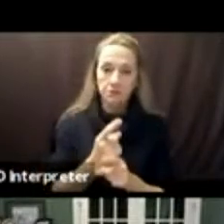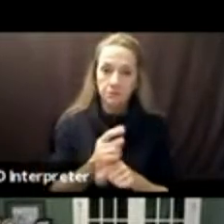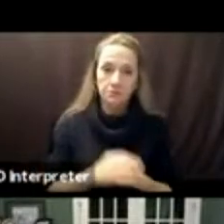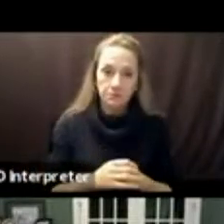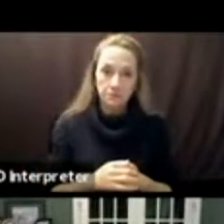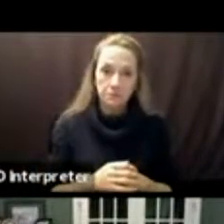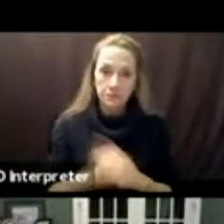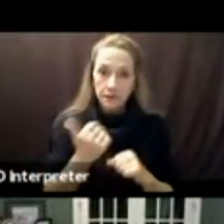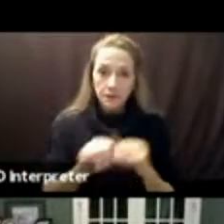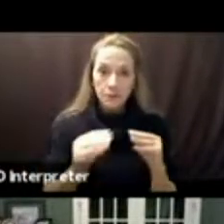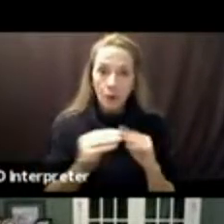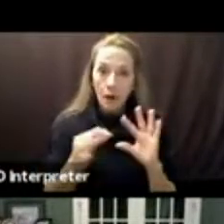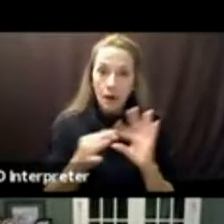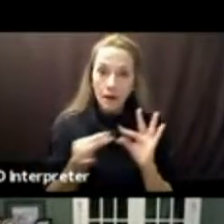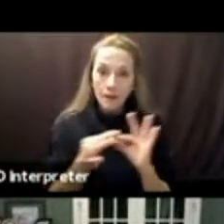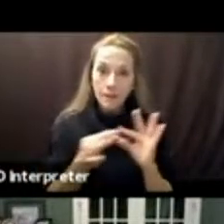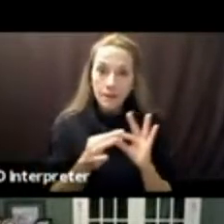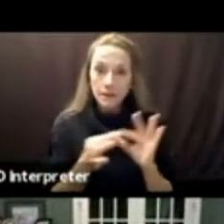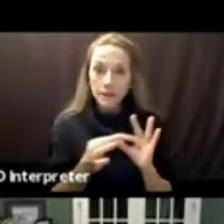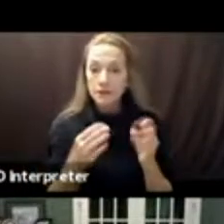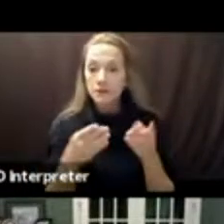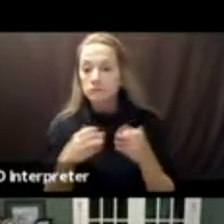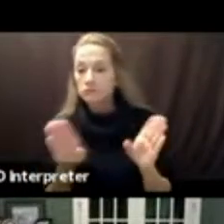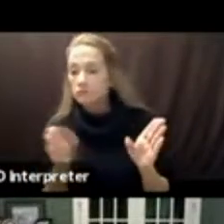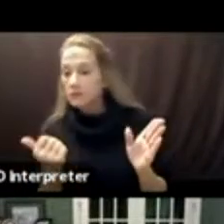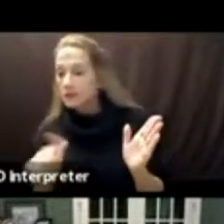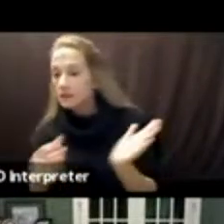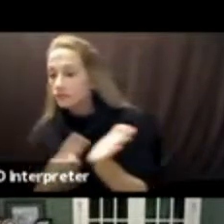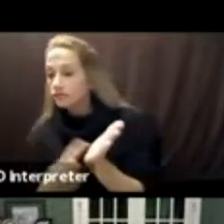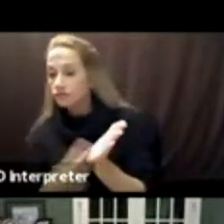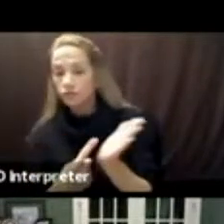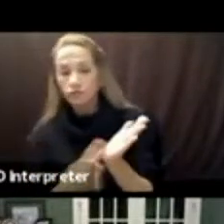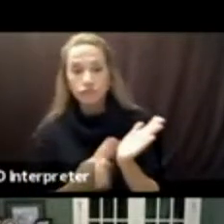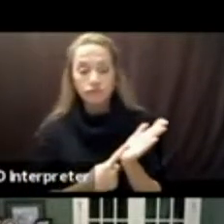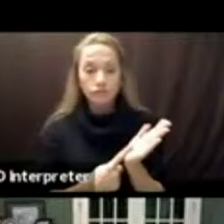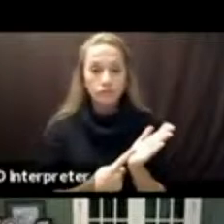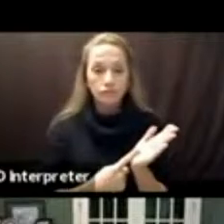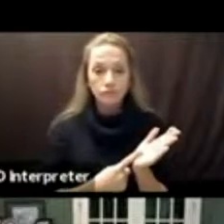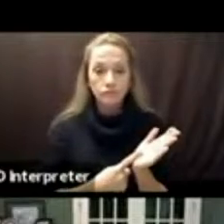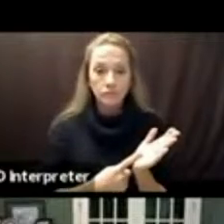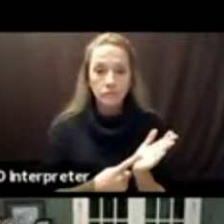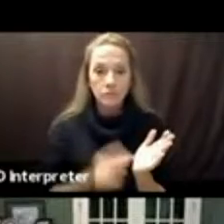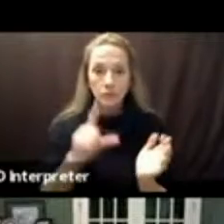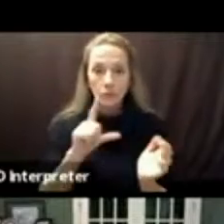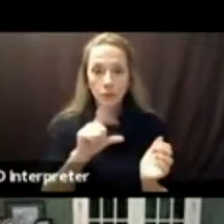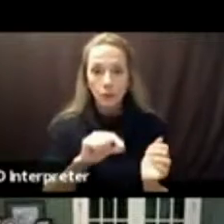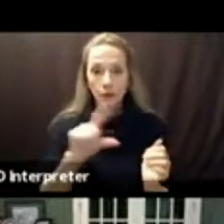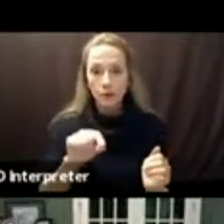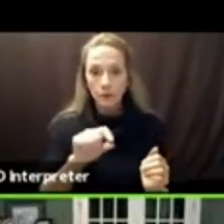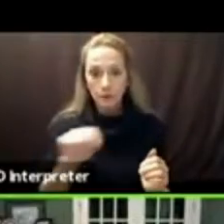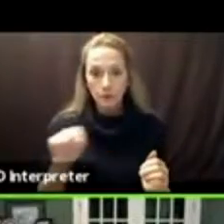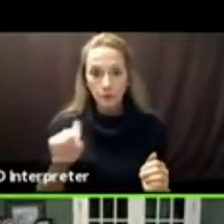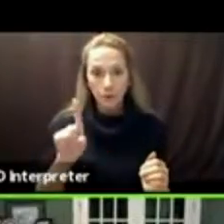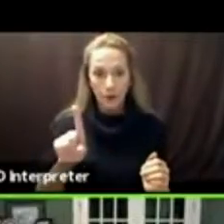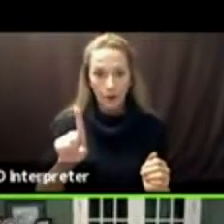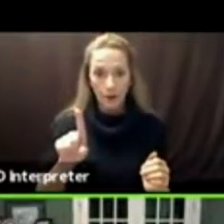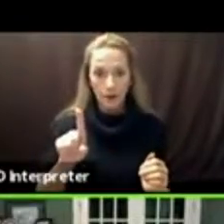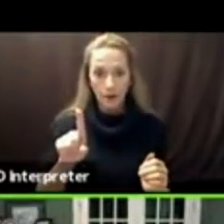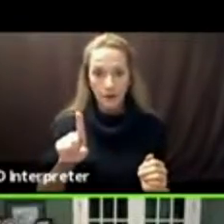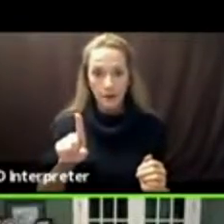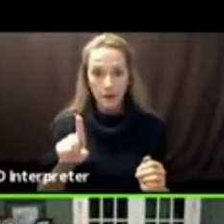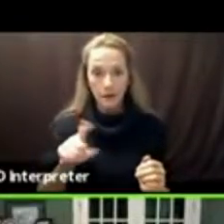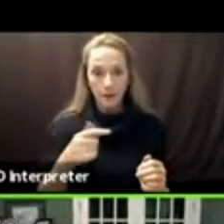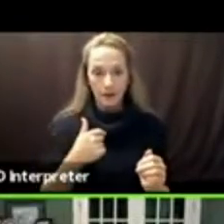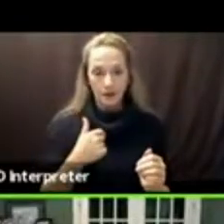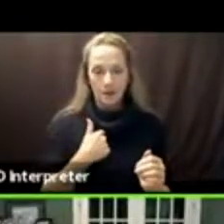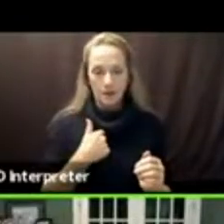other comments or points to discuss from our board this evening on 2020-1? I'll